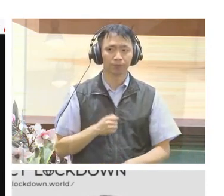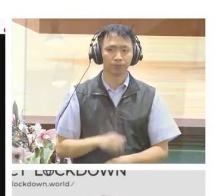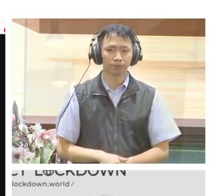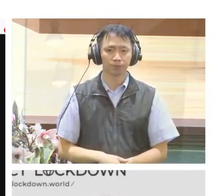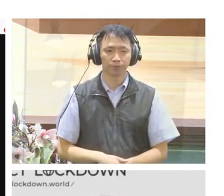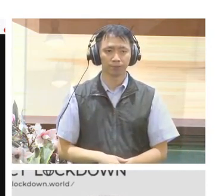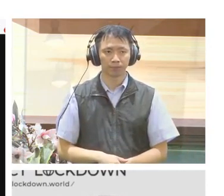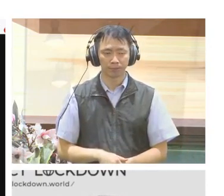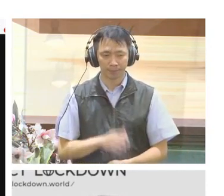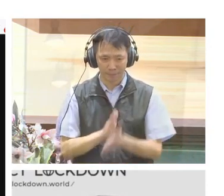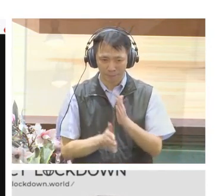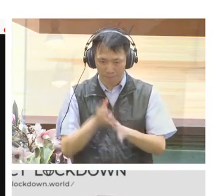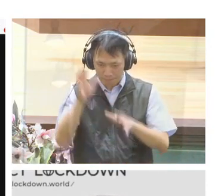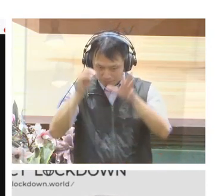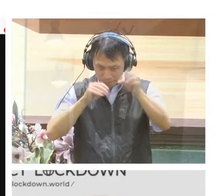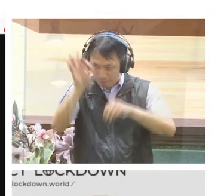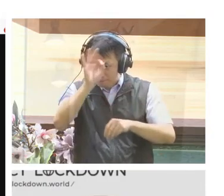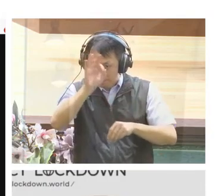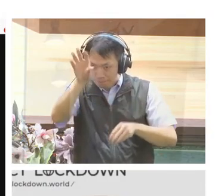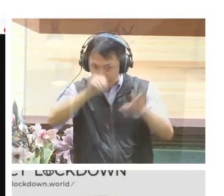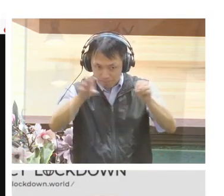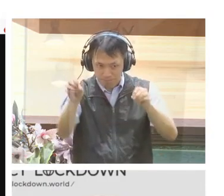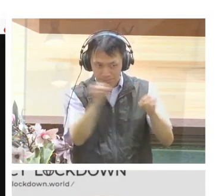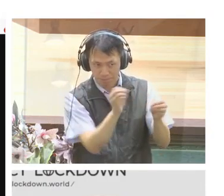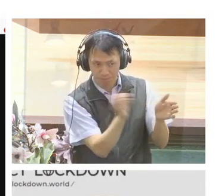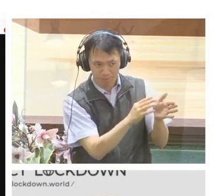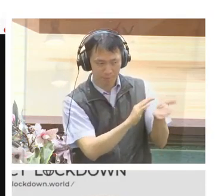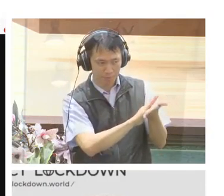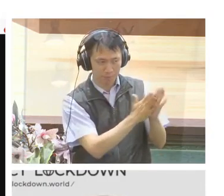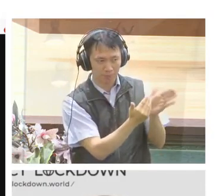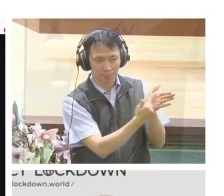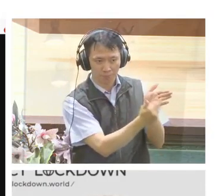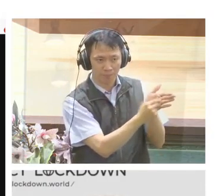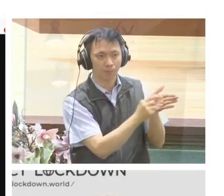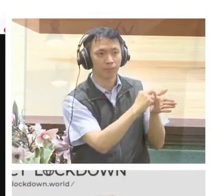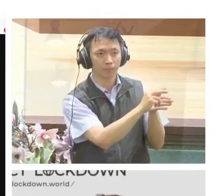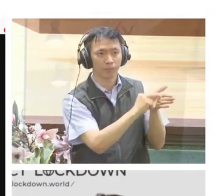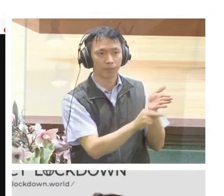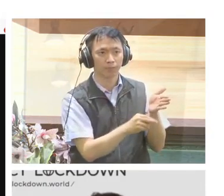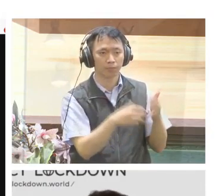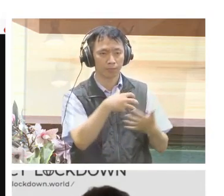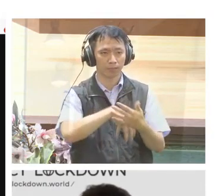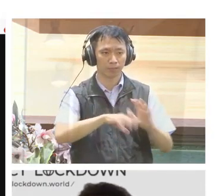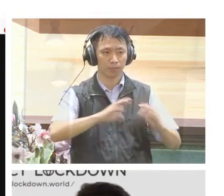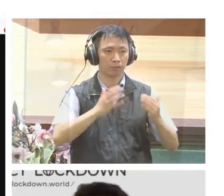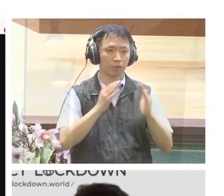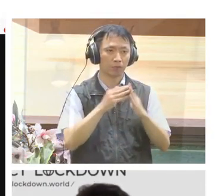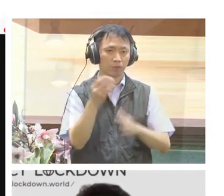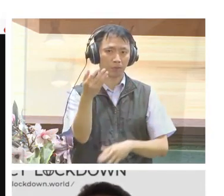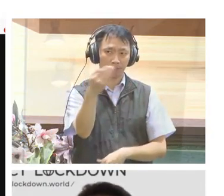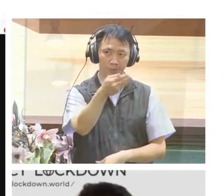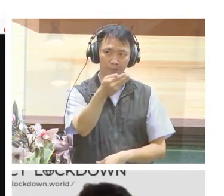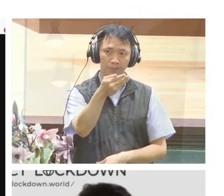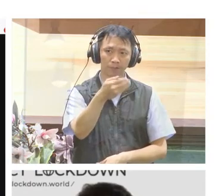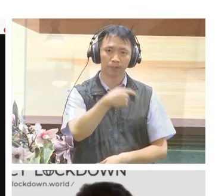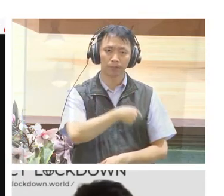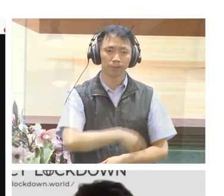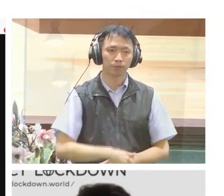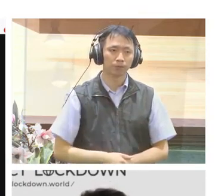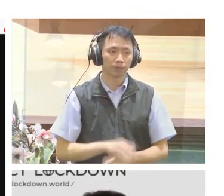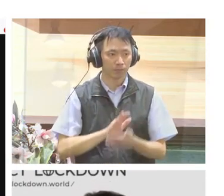way. So what you'll see here is you'll see 9 different territories across the world. And what we've done is we've looked at the level of